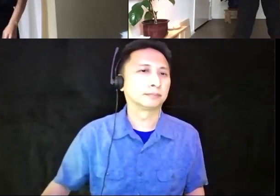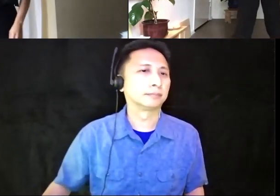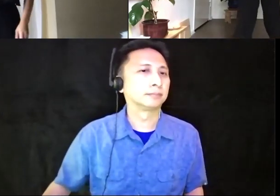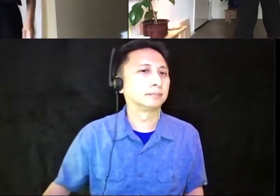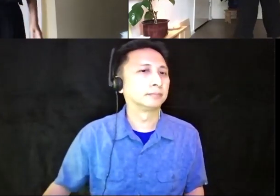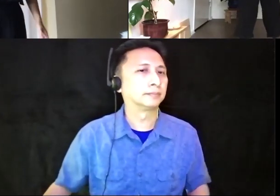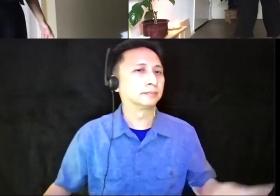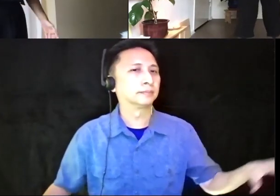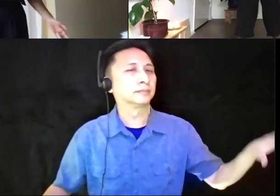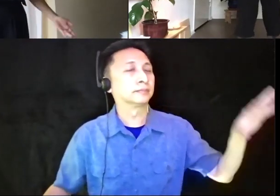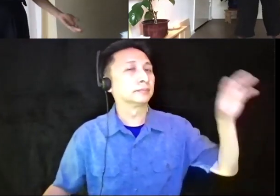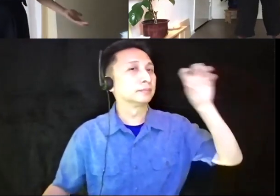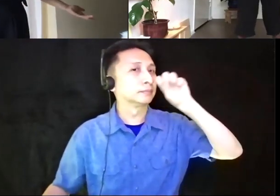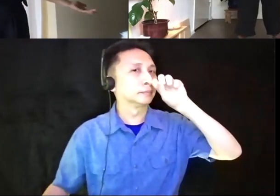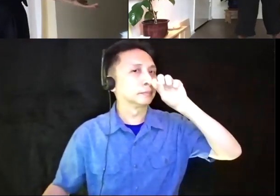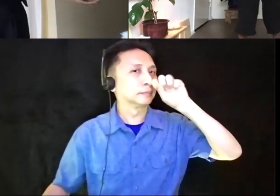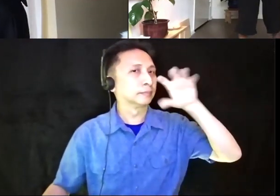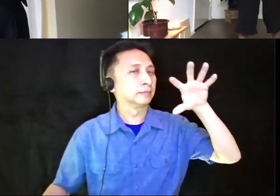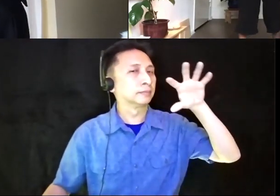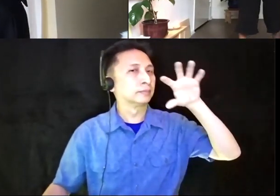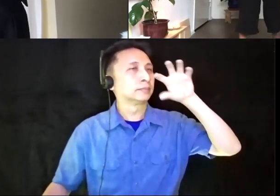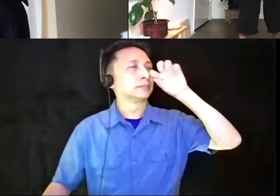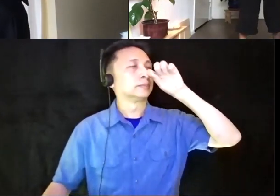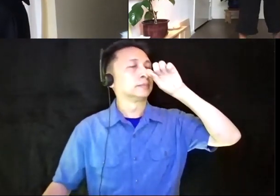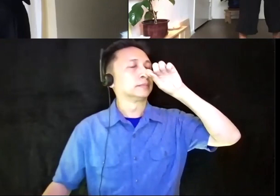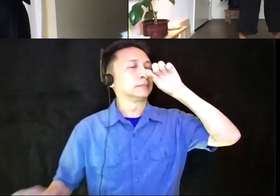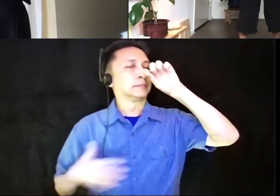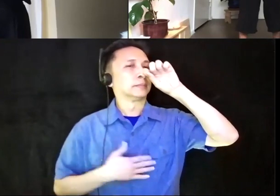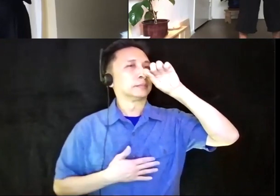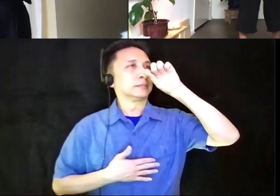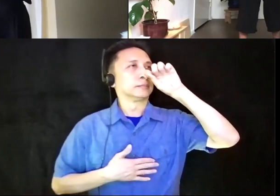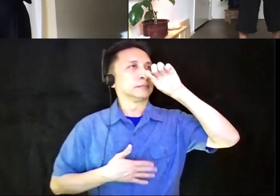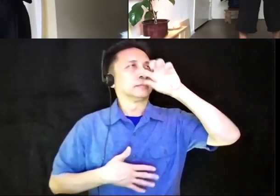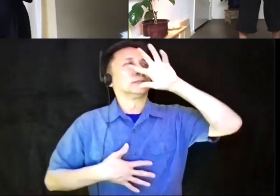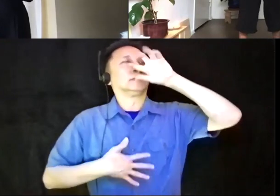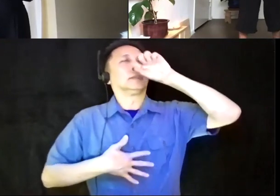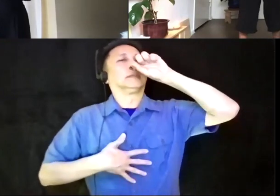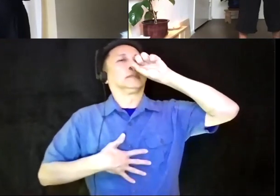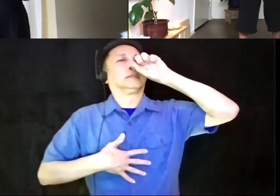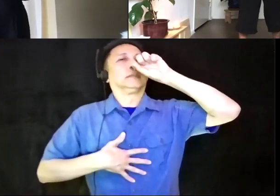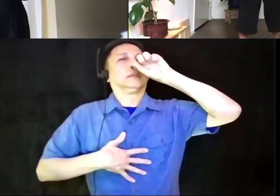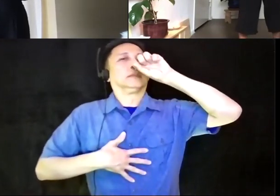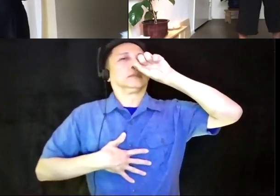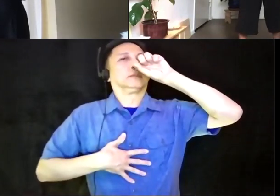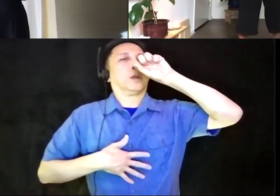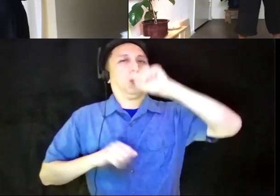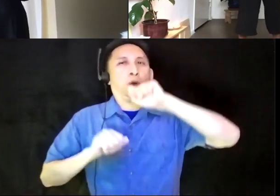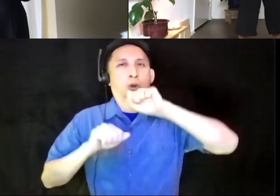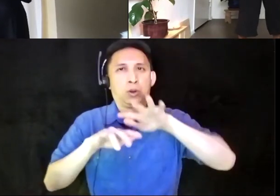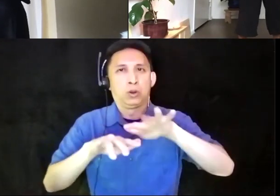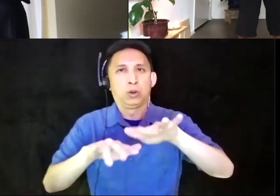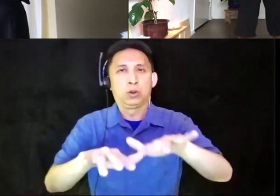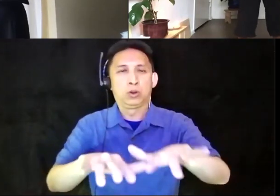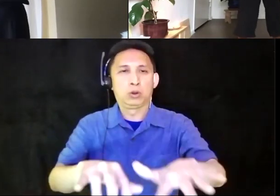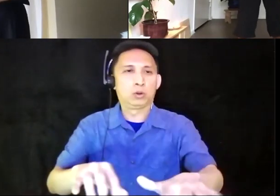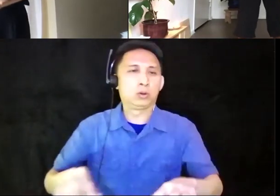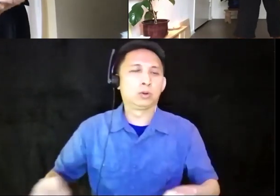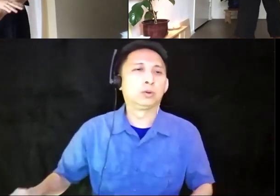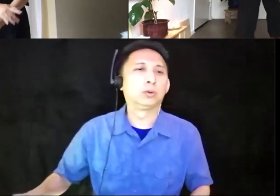Breathing into the chest, into the upper chest, into the upper back, and exhale.